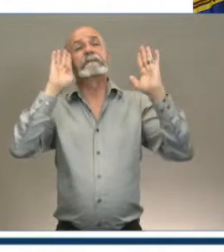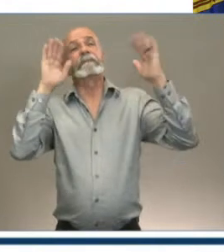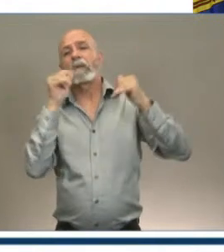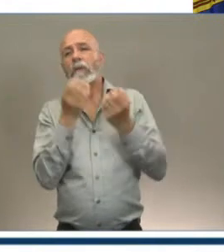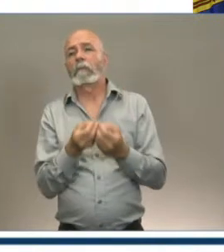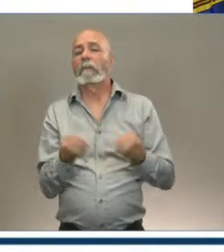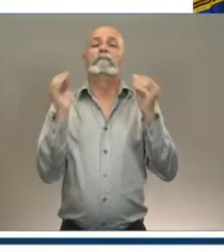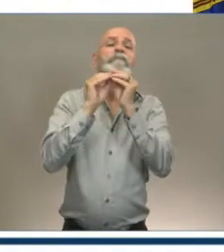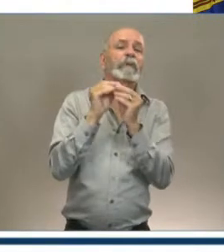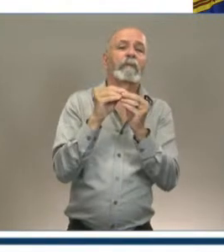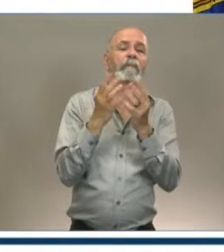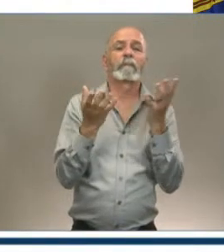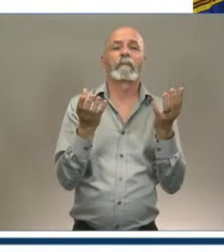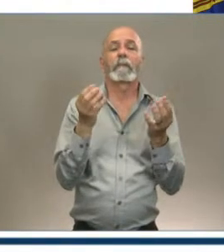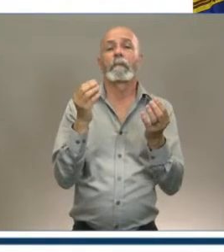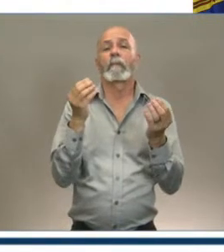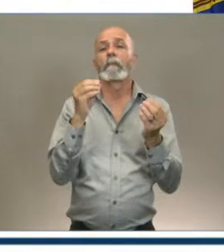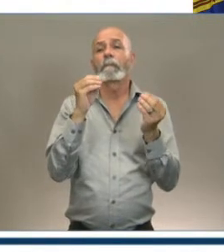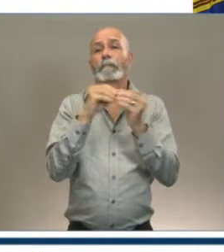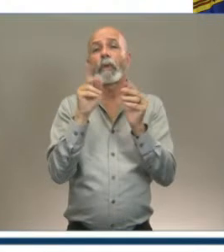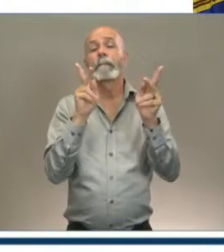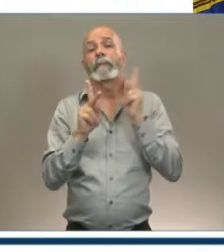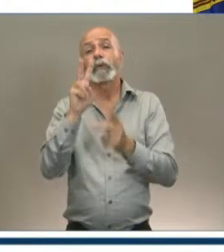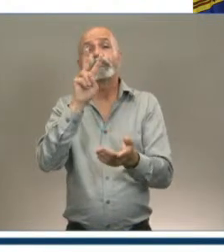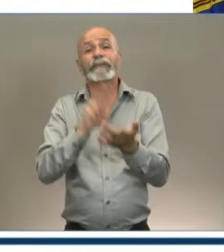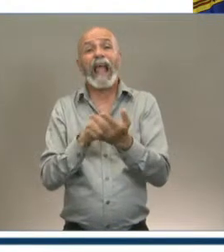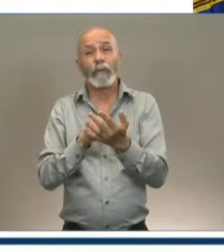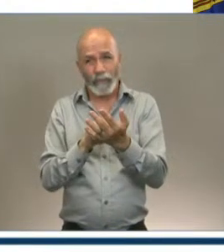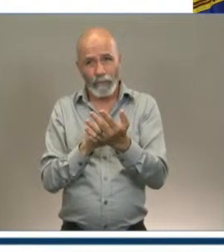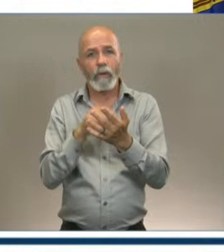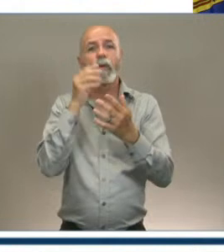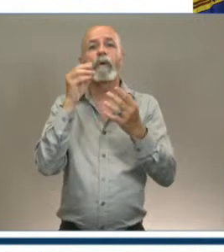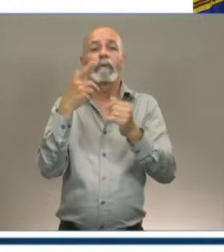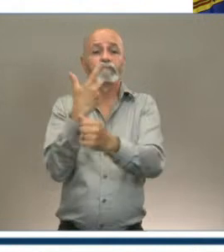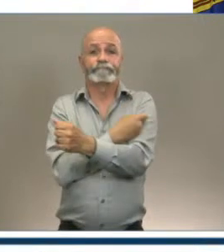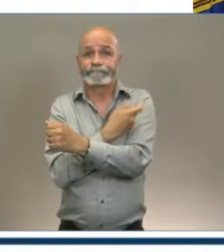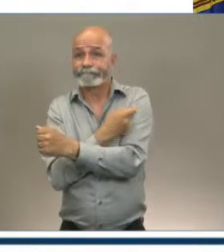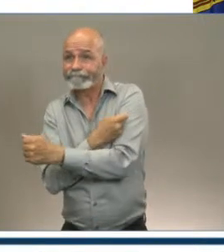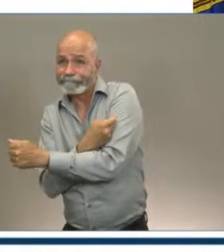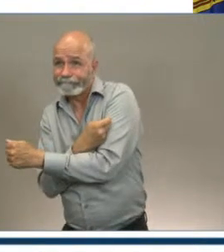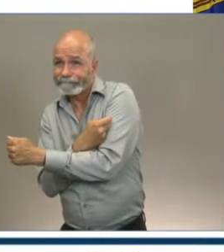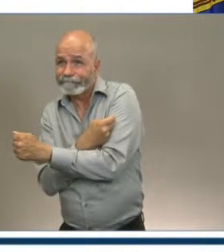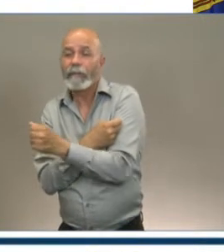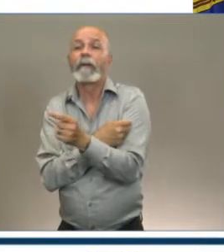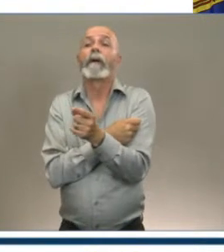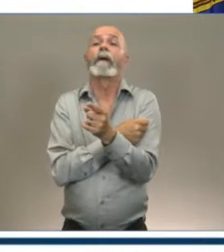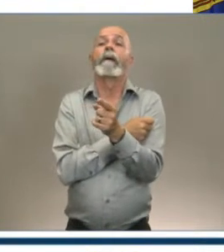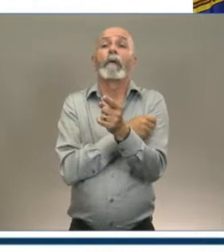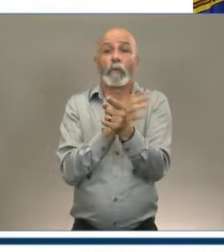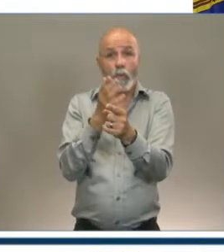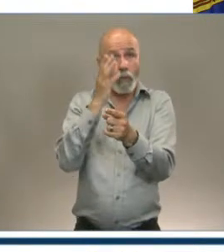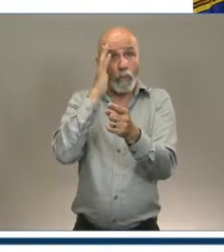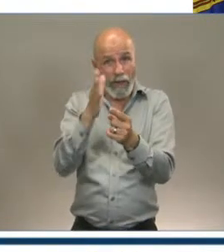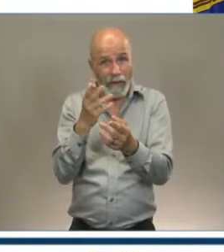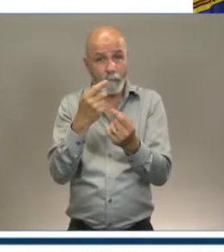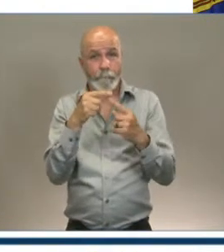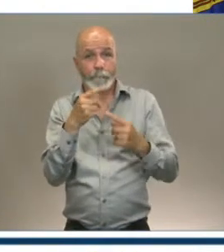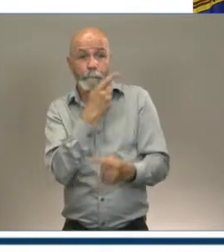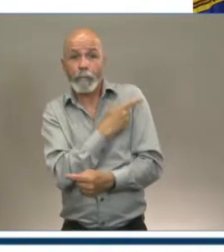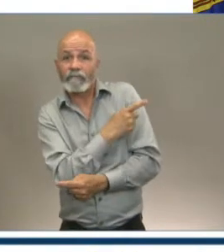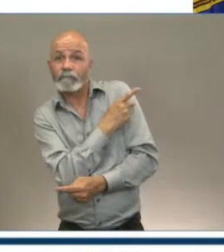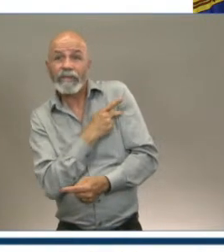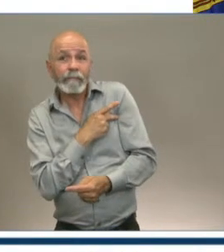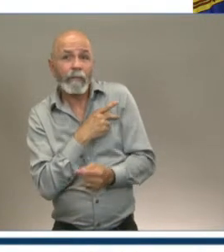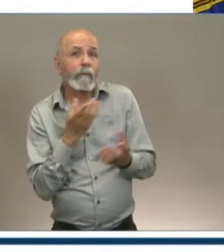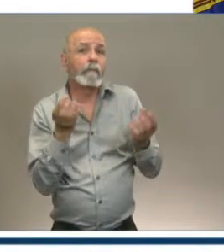this pace is something we can keep up, and if the province is looking at weekend clinics, after-hours